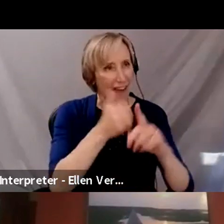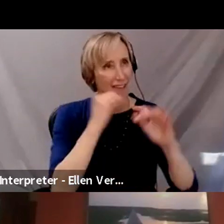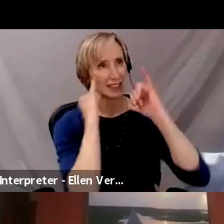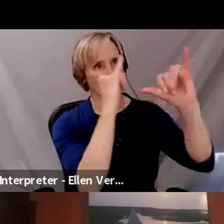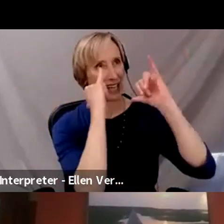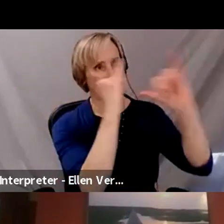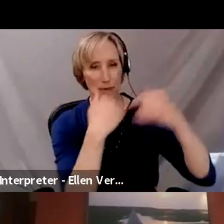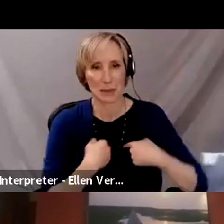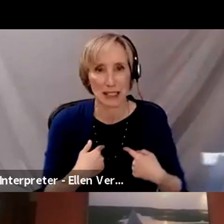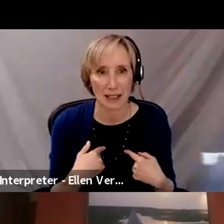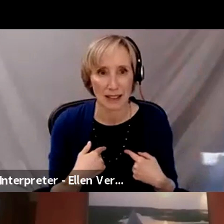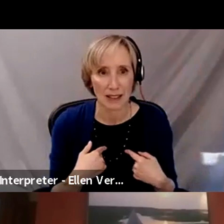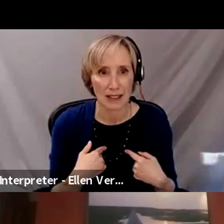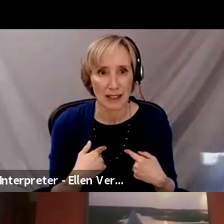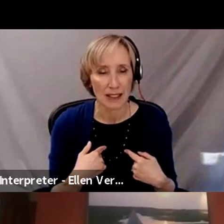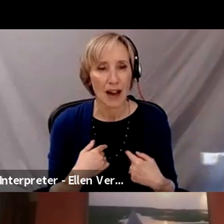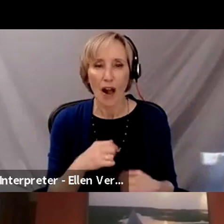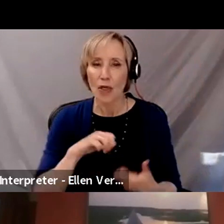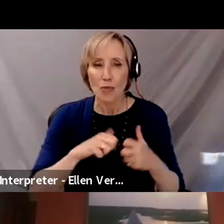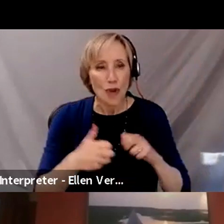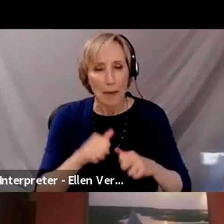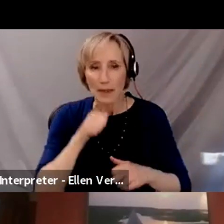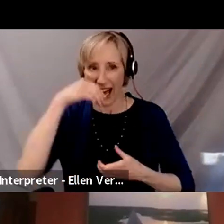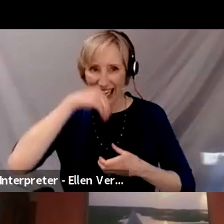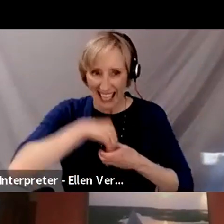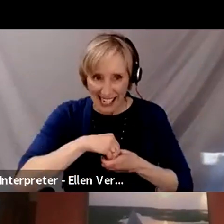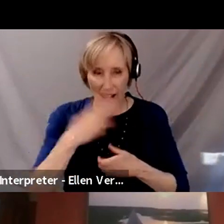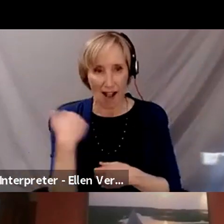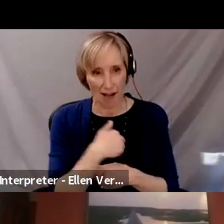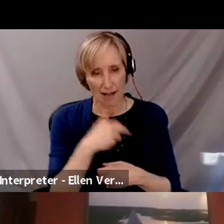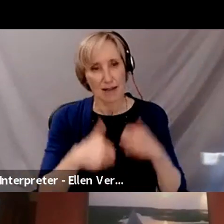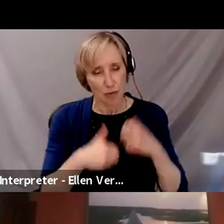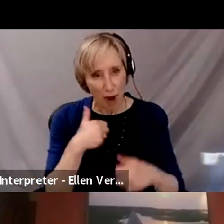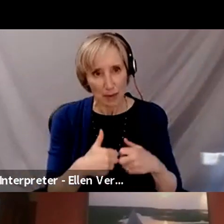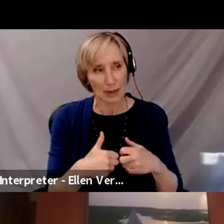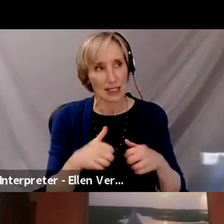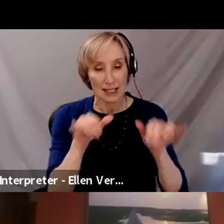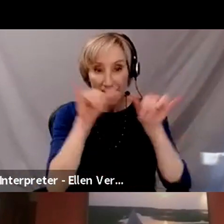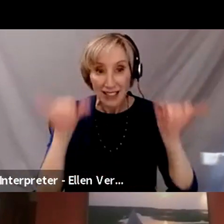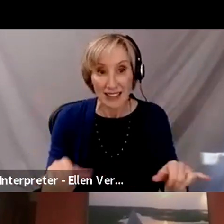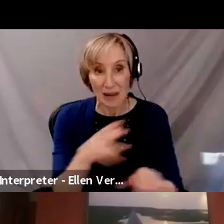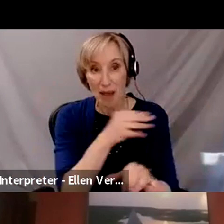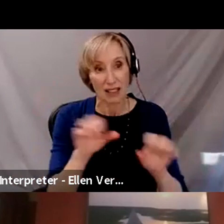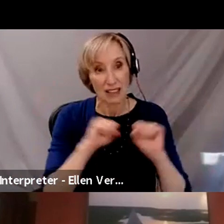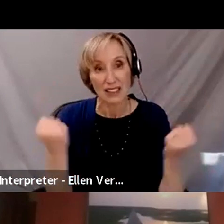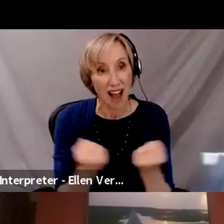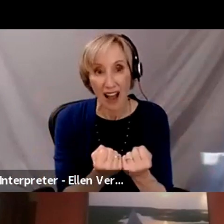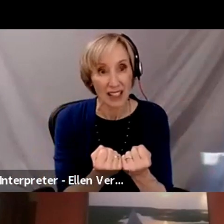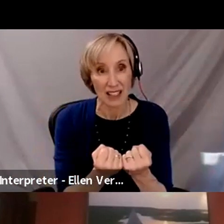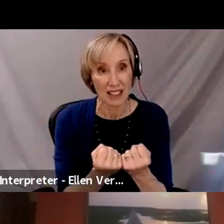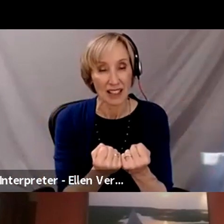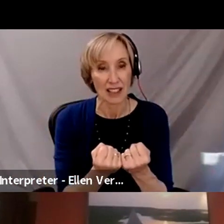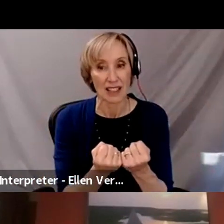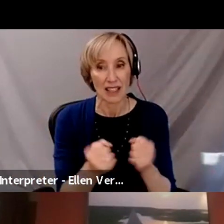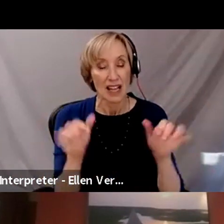again, the problem being with us. It's about our systems and society being accessible to us. Systems and society are